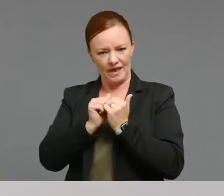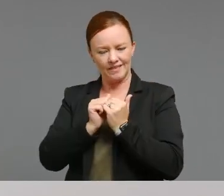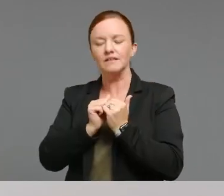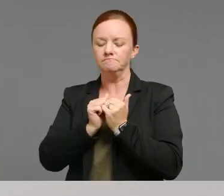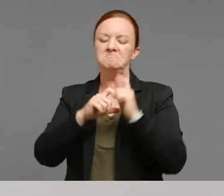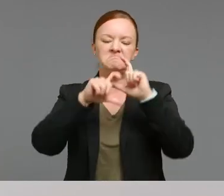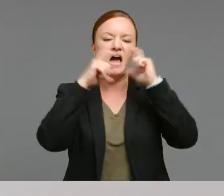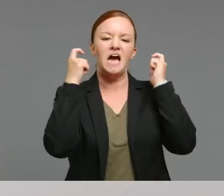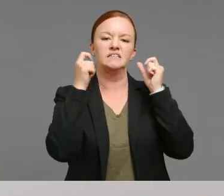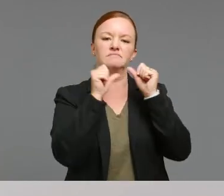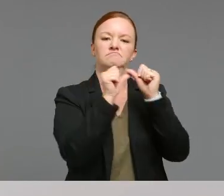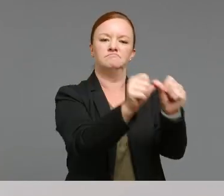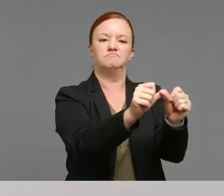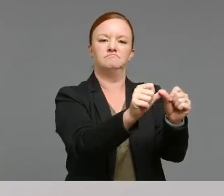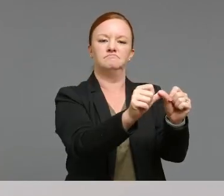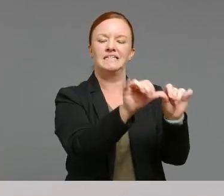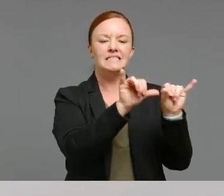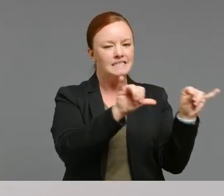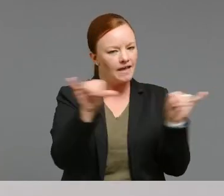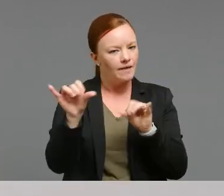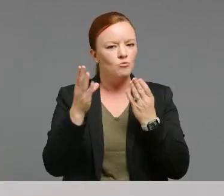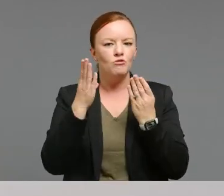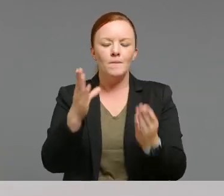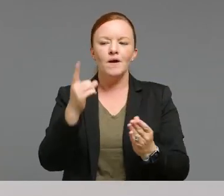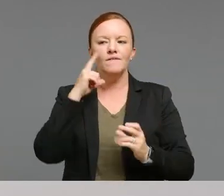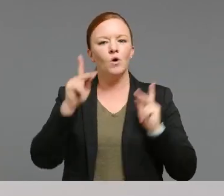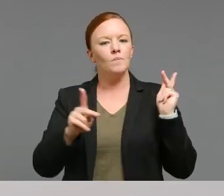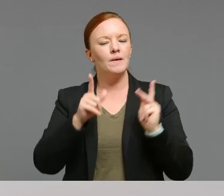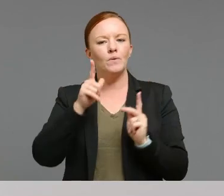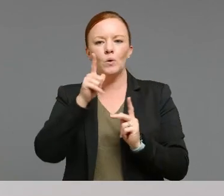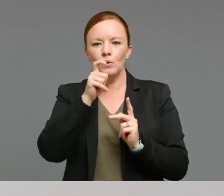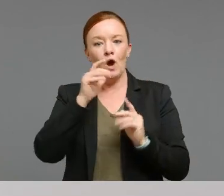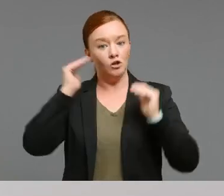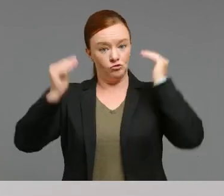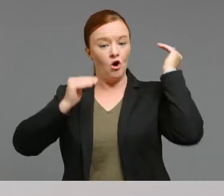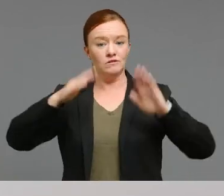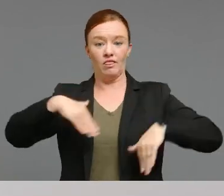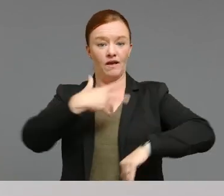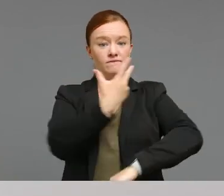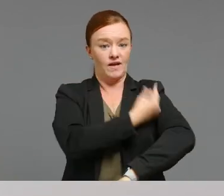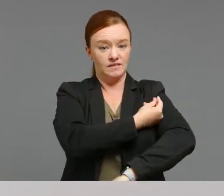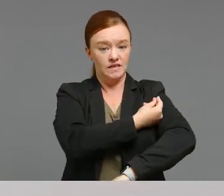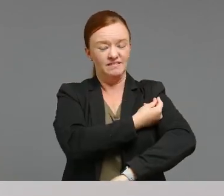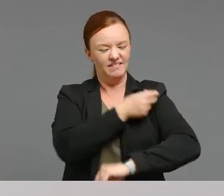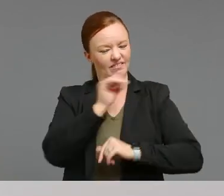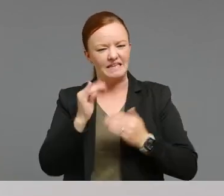the same recommendation that we have for individuals who are not fully vaccinated.